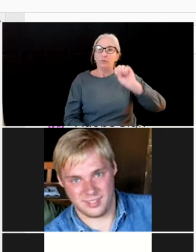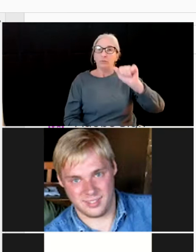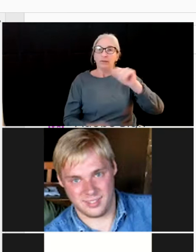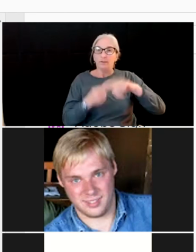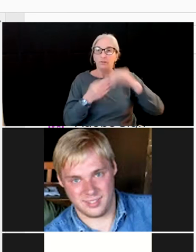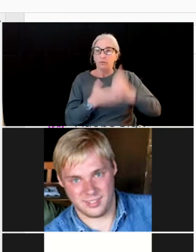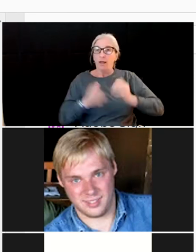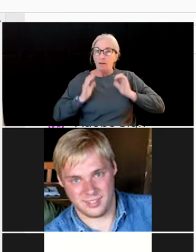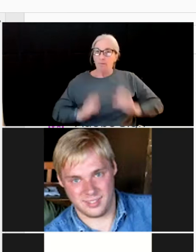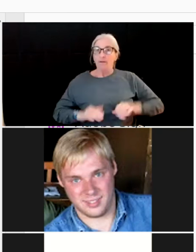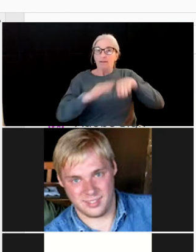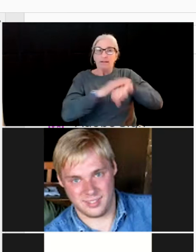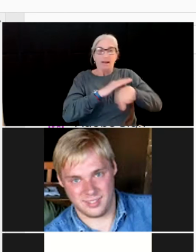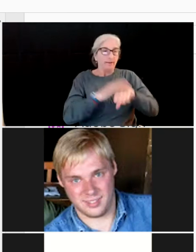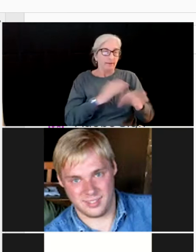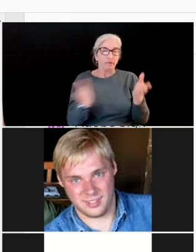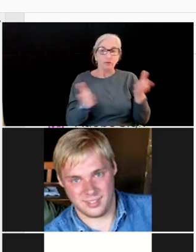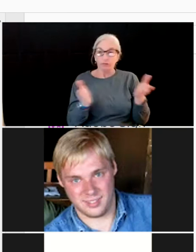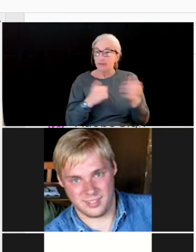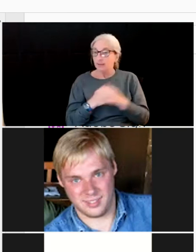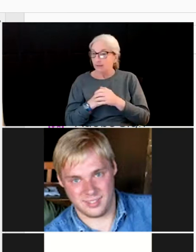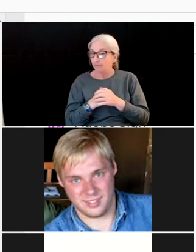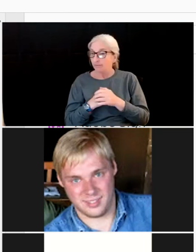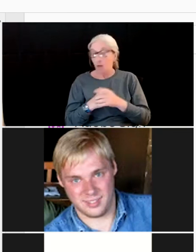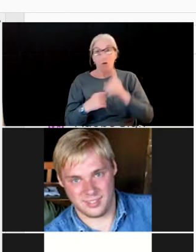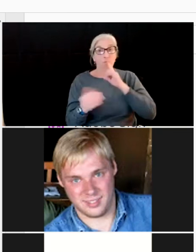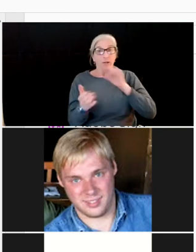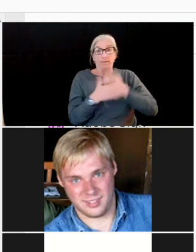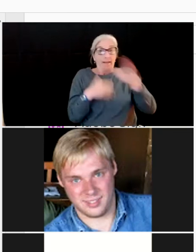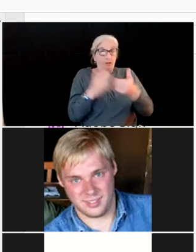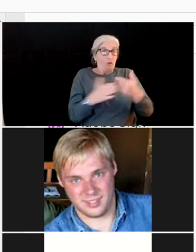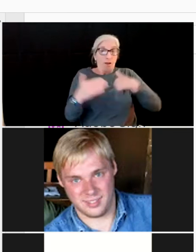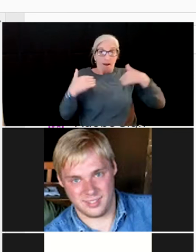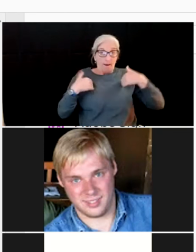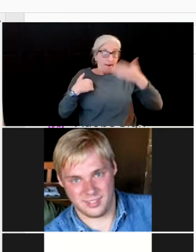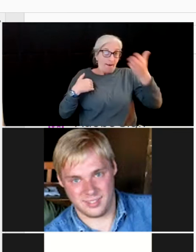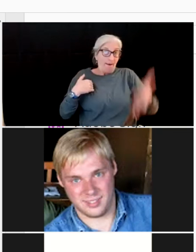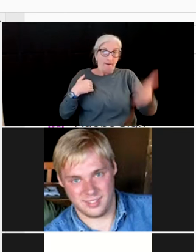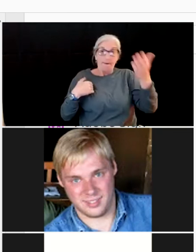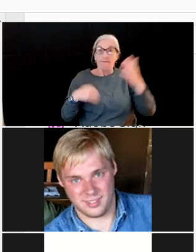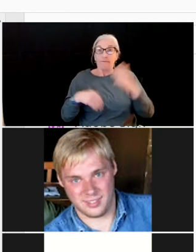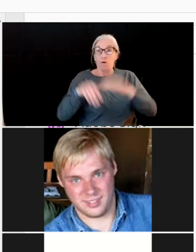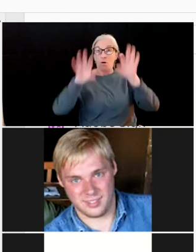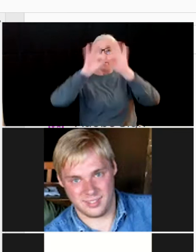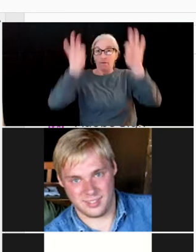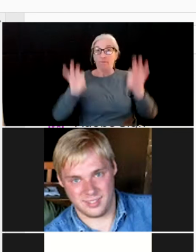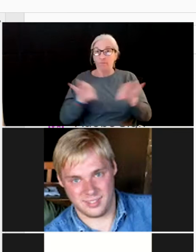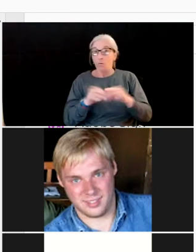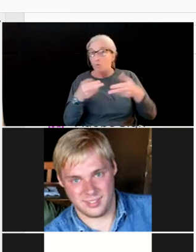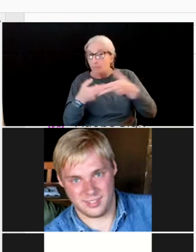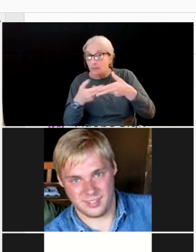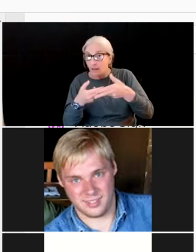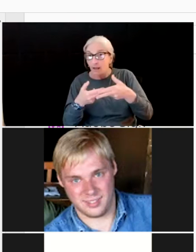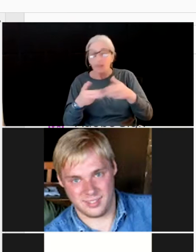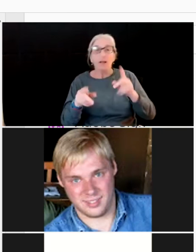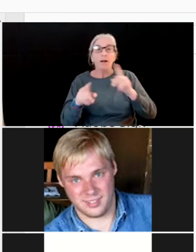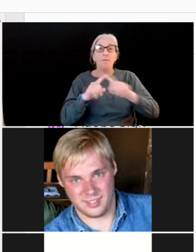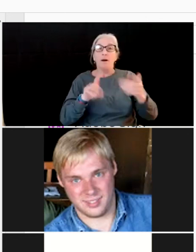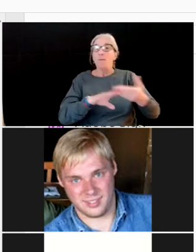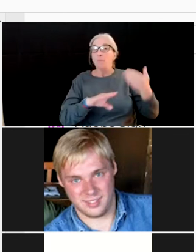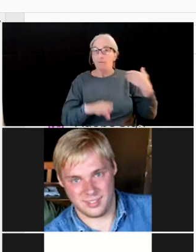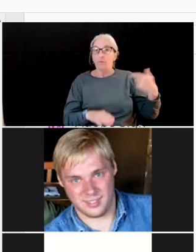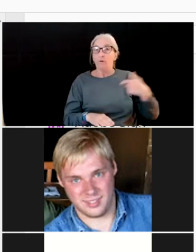services. And that's all I had on the handout. And before I open it up for questions, I just want to put my email address in the